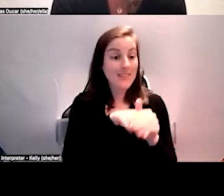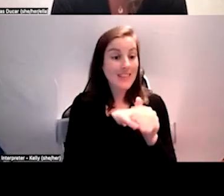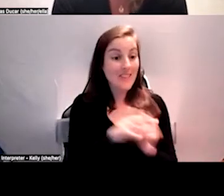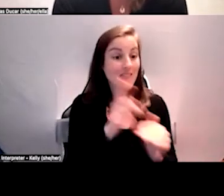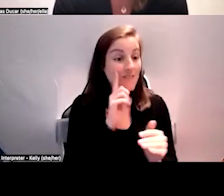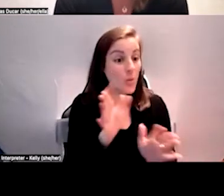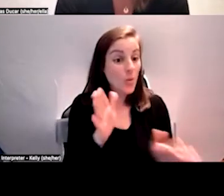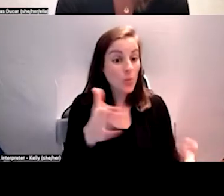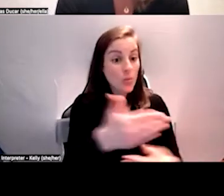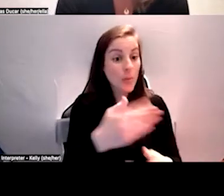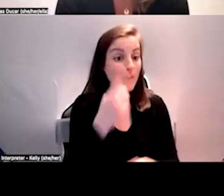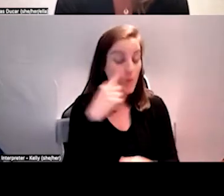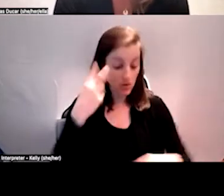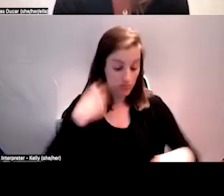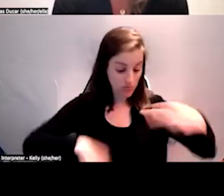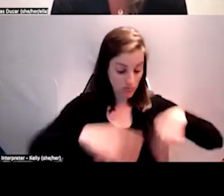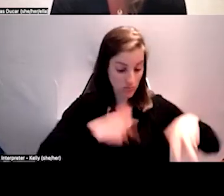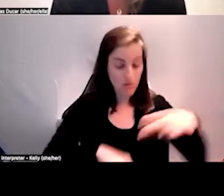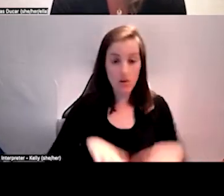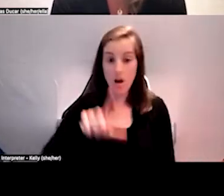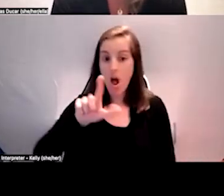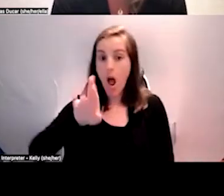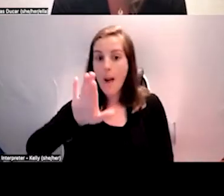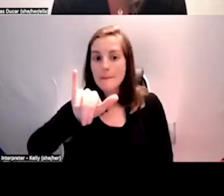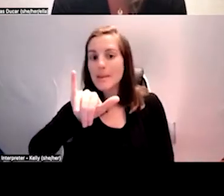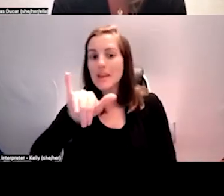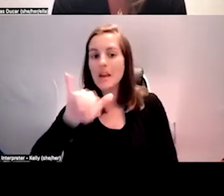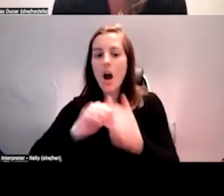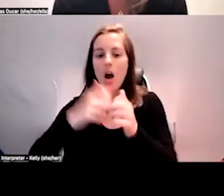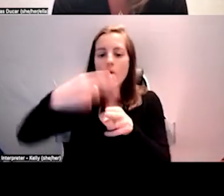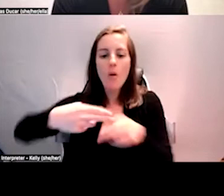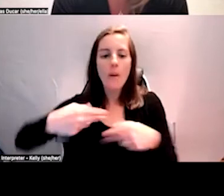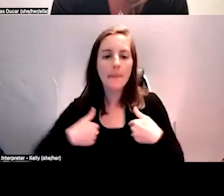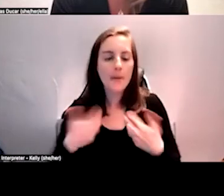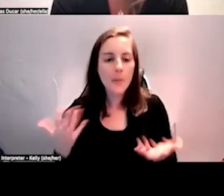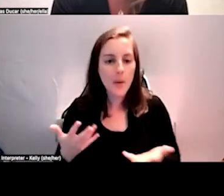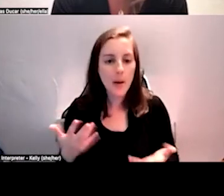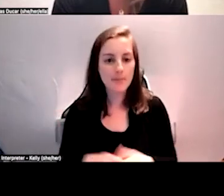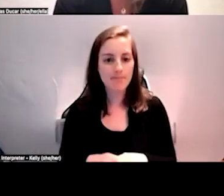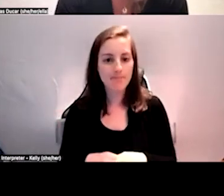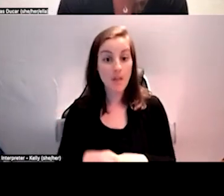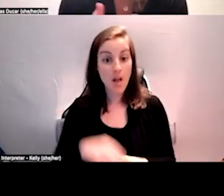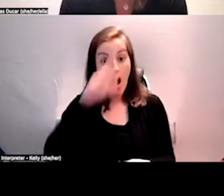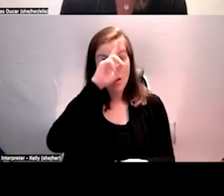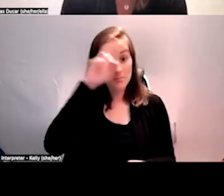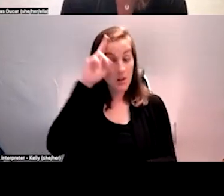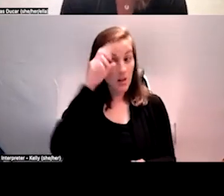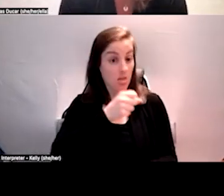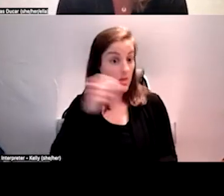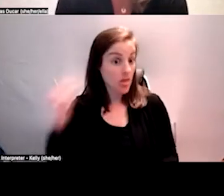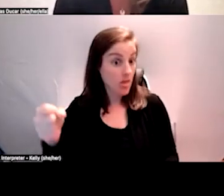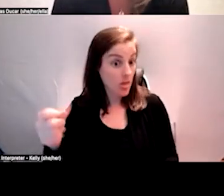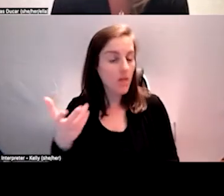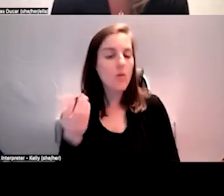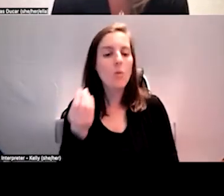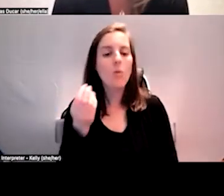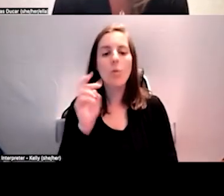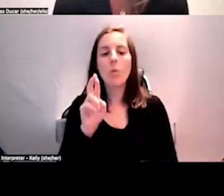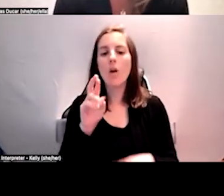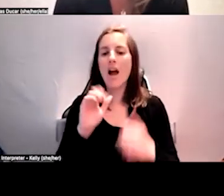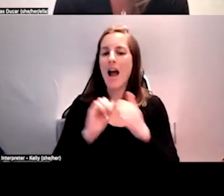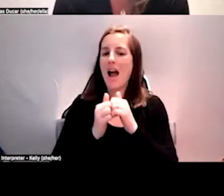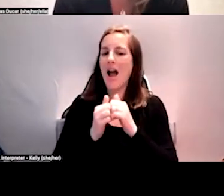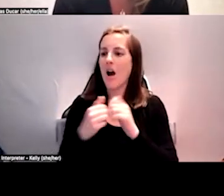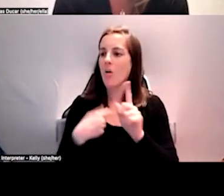in a lobby, how you're referred to if you're inpatient and being referred to in front of others, right? You may not be